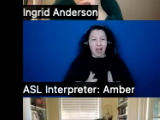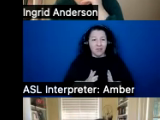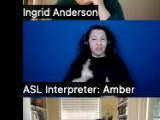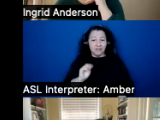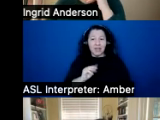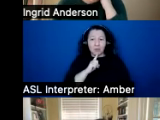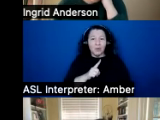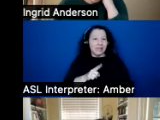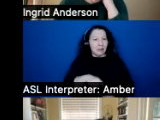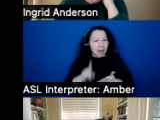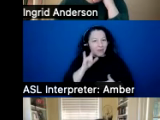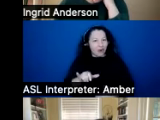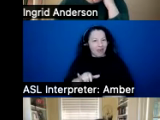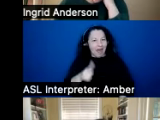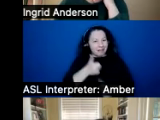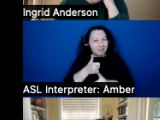price.